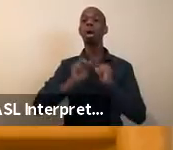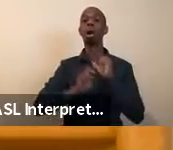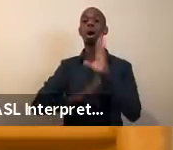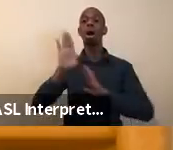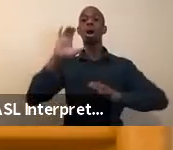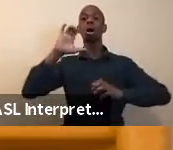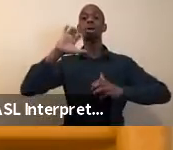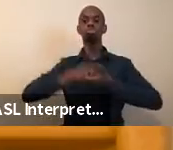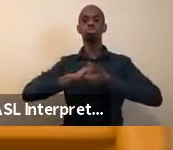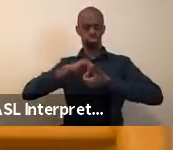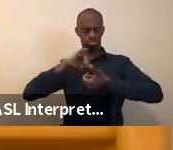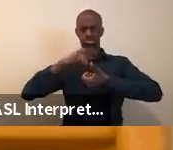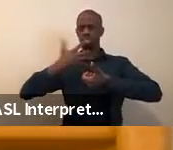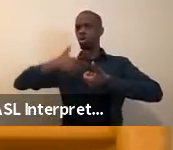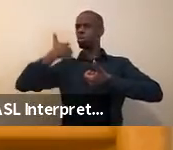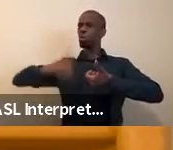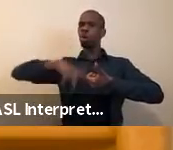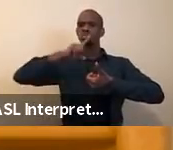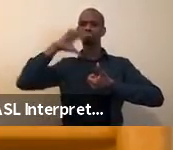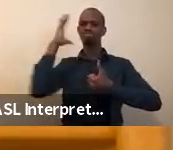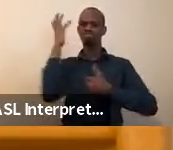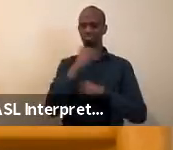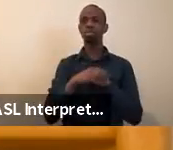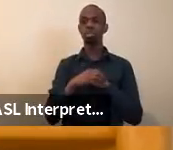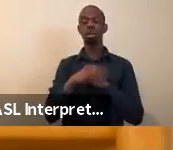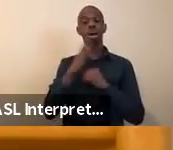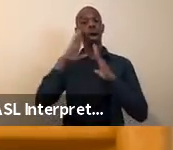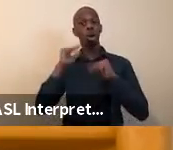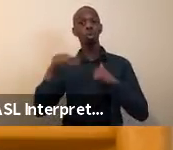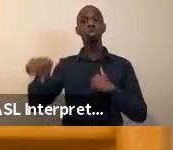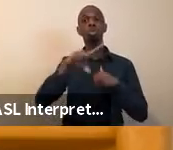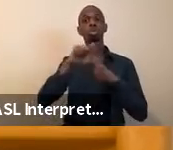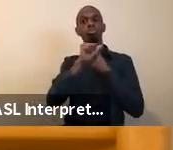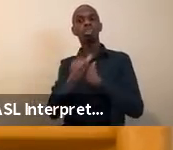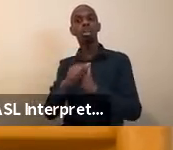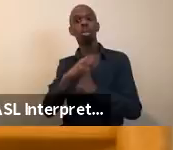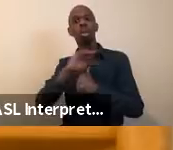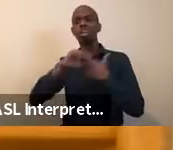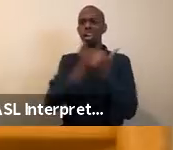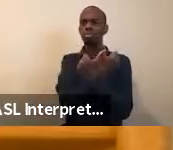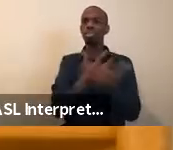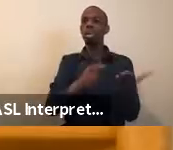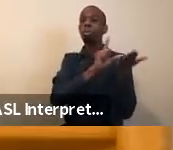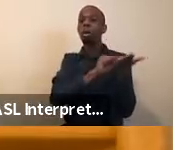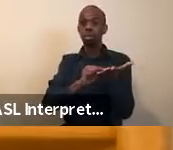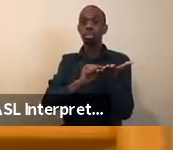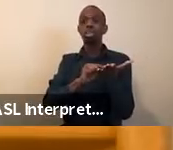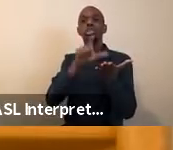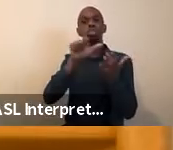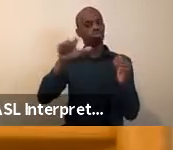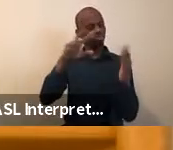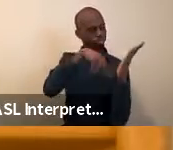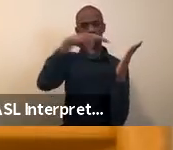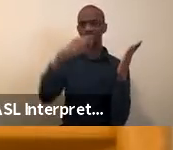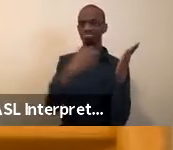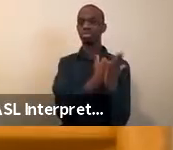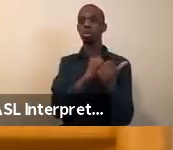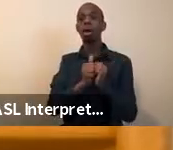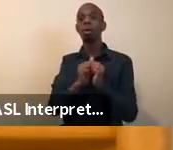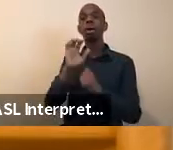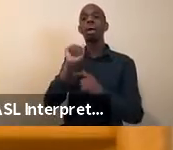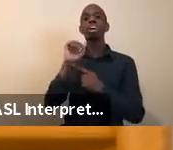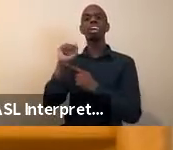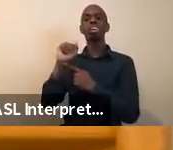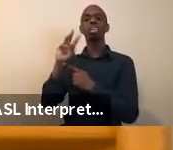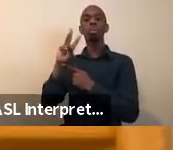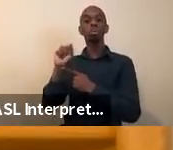partnership, and I hope you'll follow along and read the work that's been published thus far on AAWW.org. During tonight's